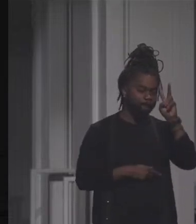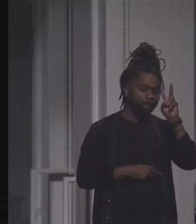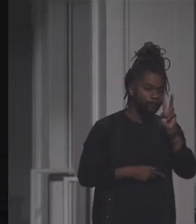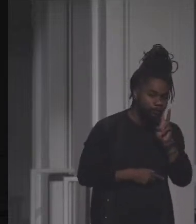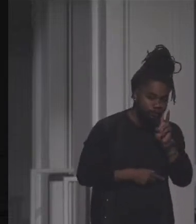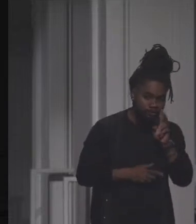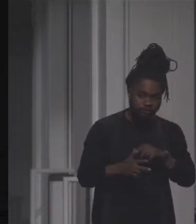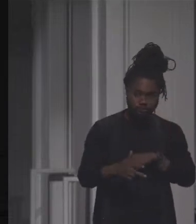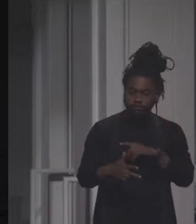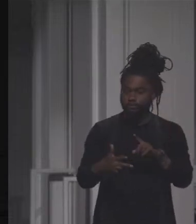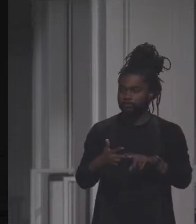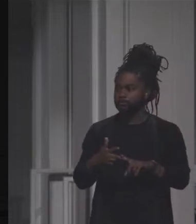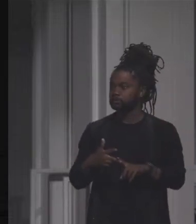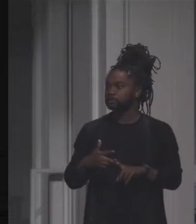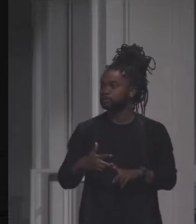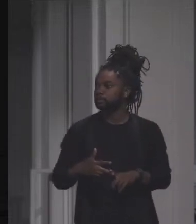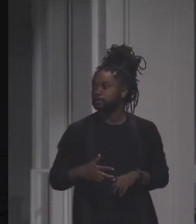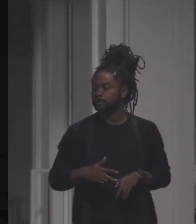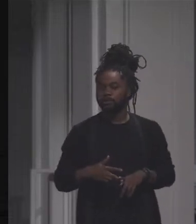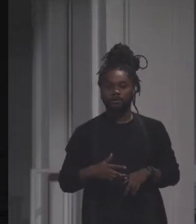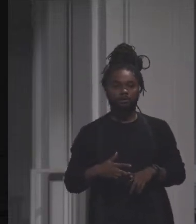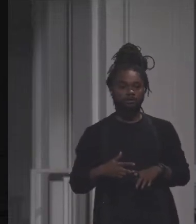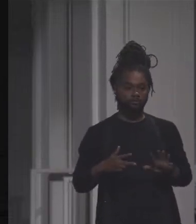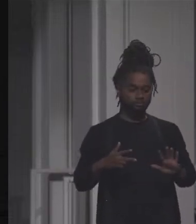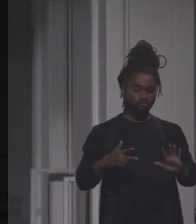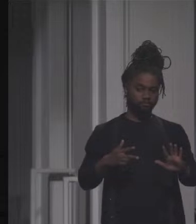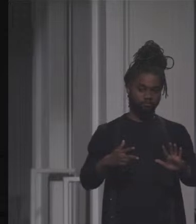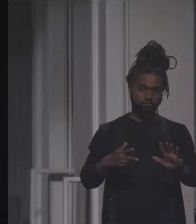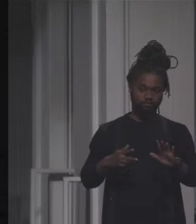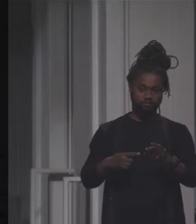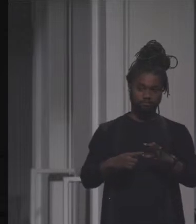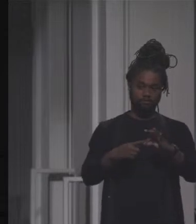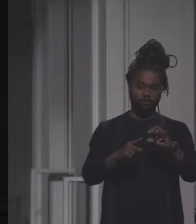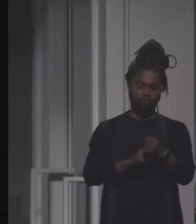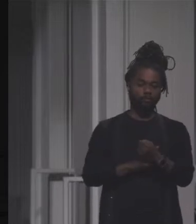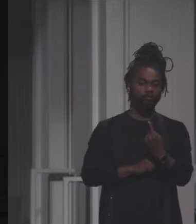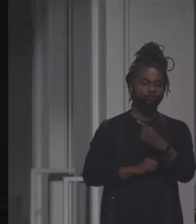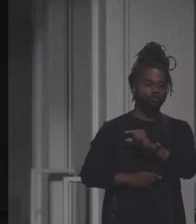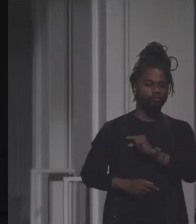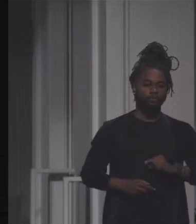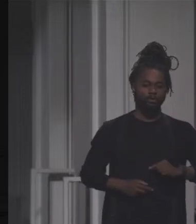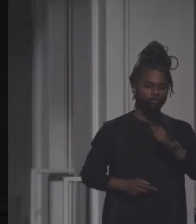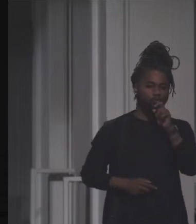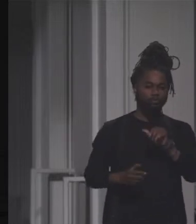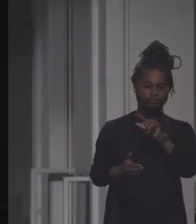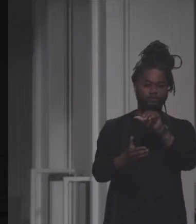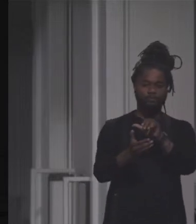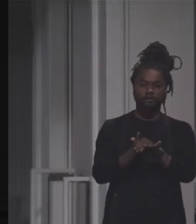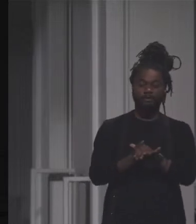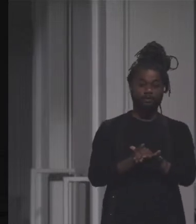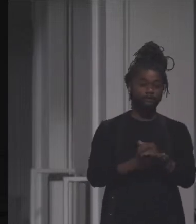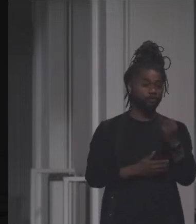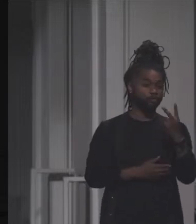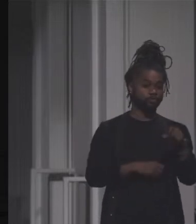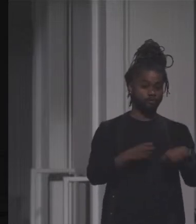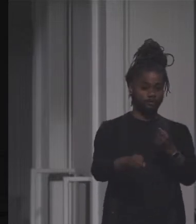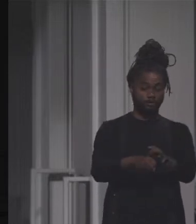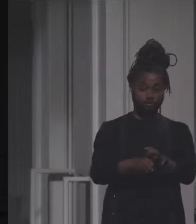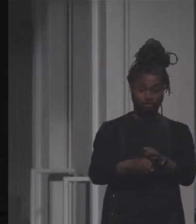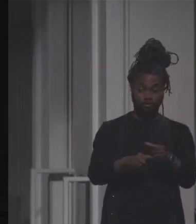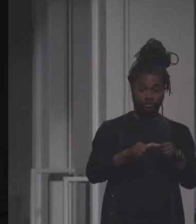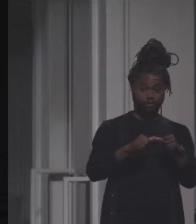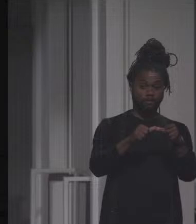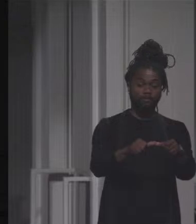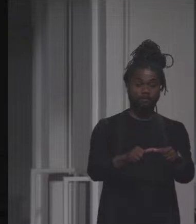virgins, or even in the case, and this is one queen who was married for 12 years,